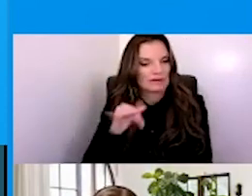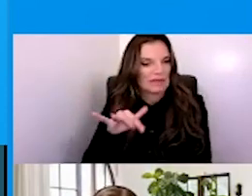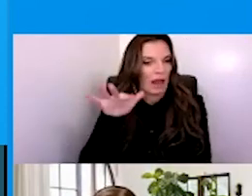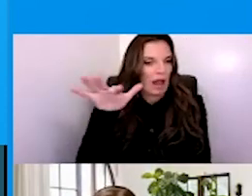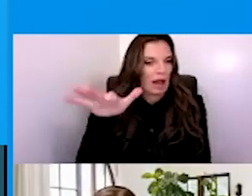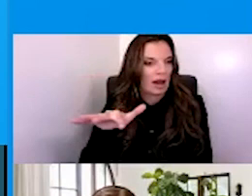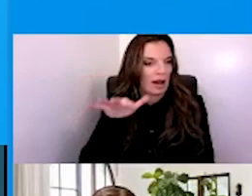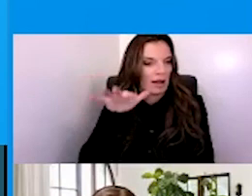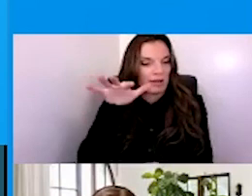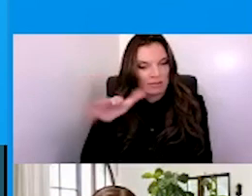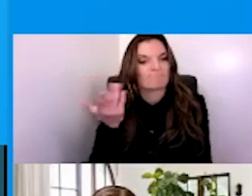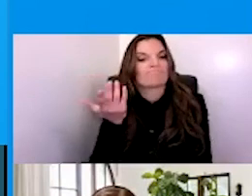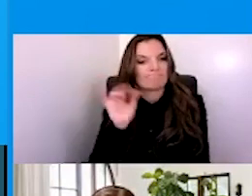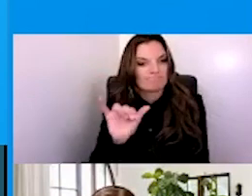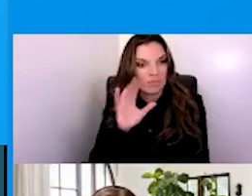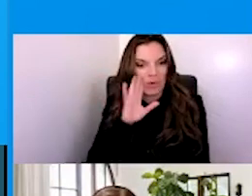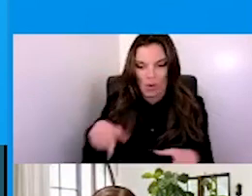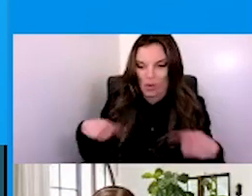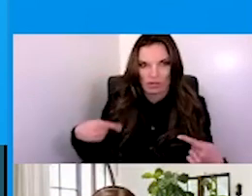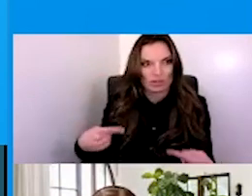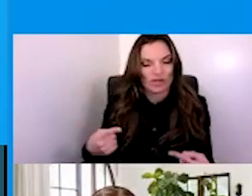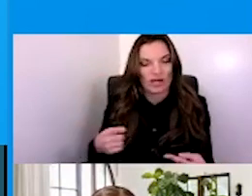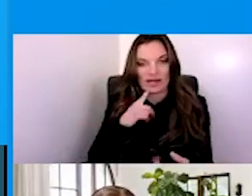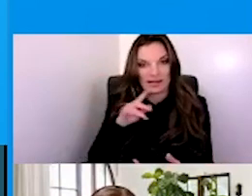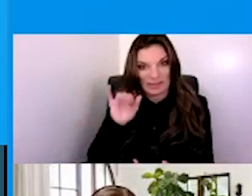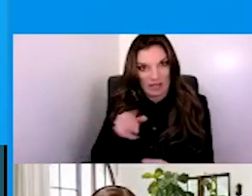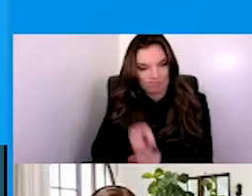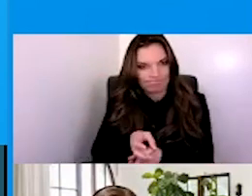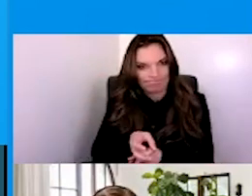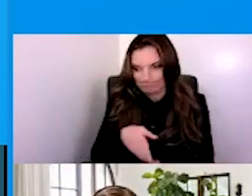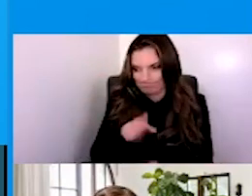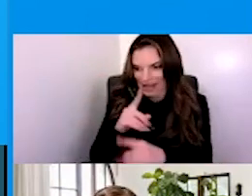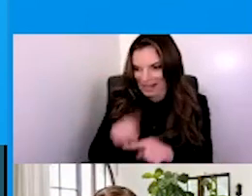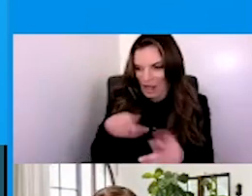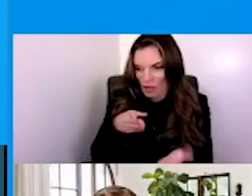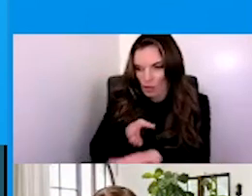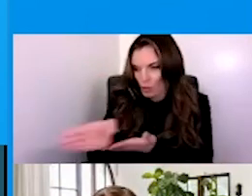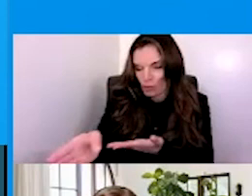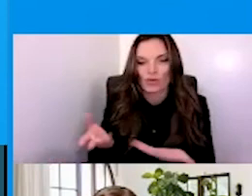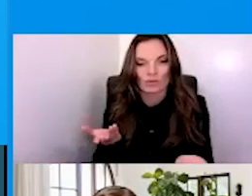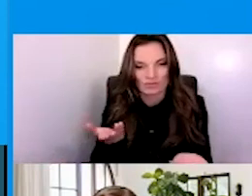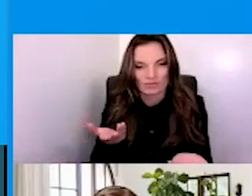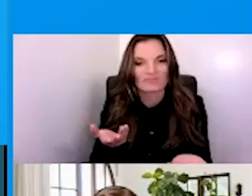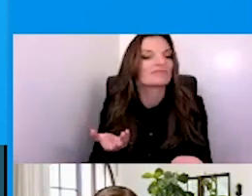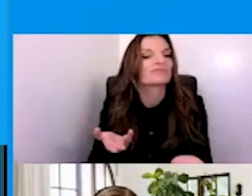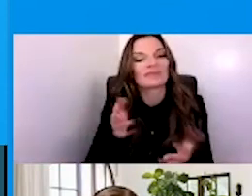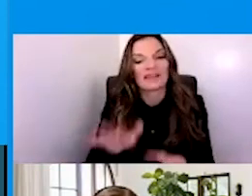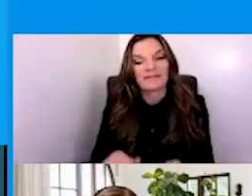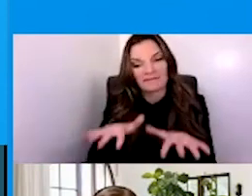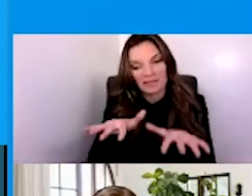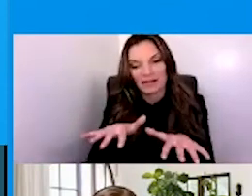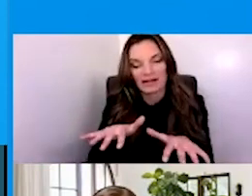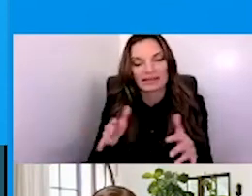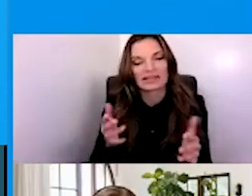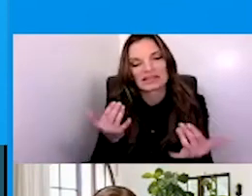which, when you're a wheelchair user, it makes it no longer passable. So the flooding is not as much of a